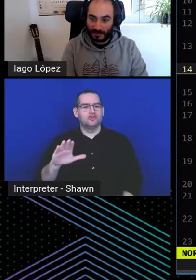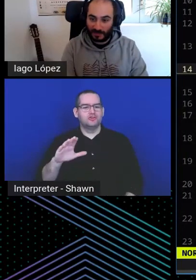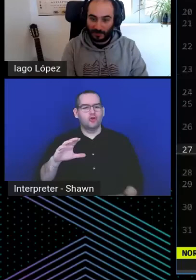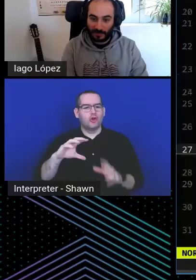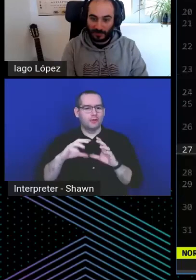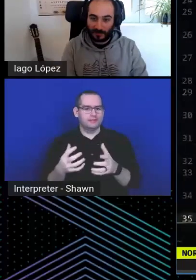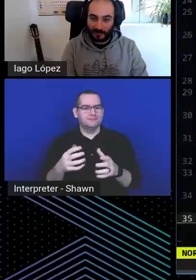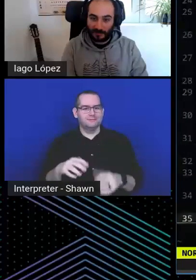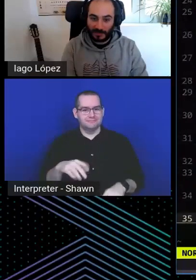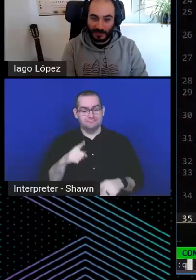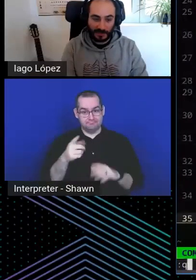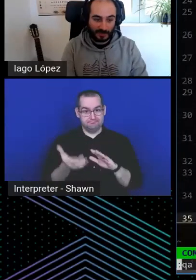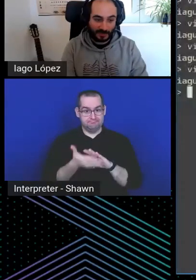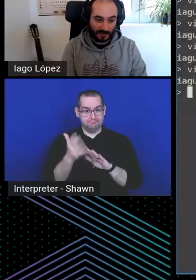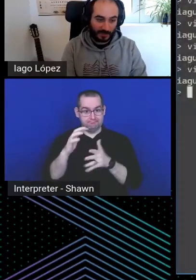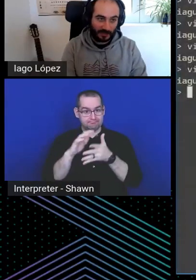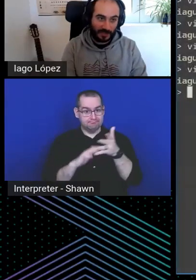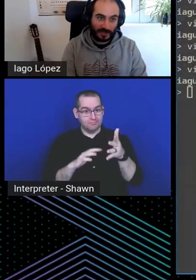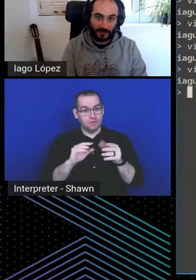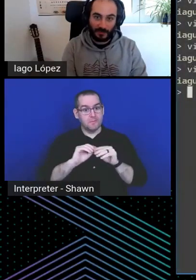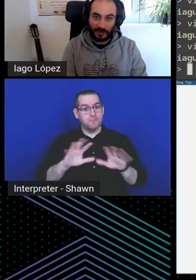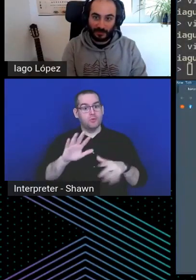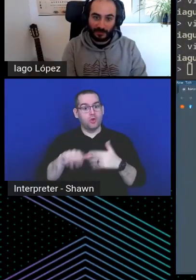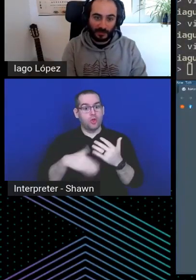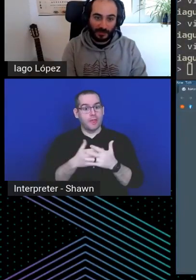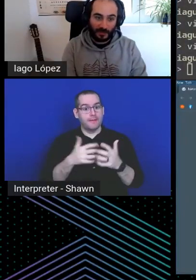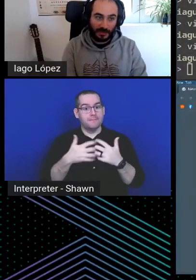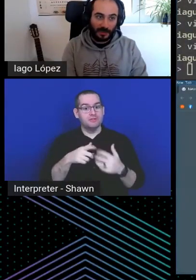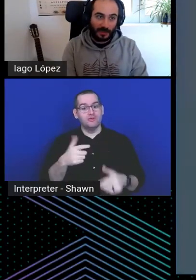this script and deploying all the machines, you end up